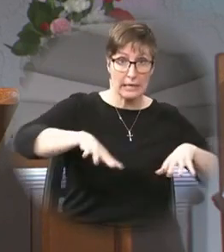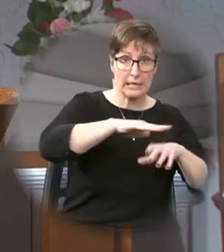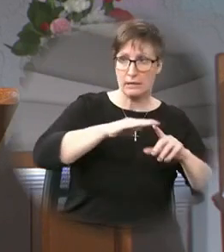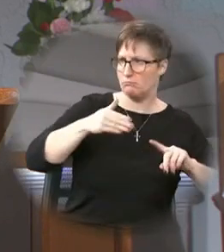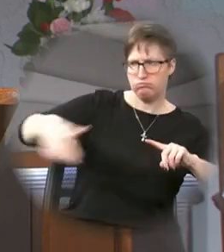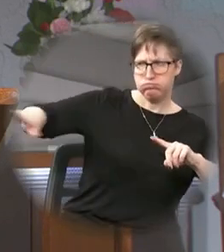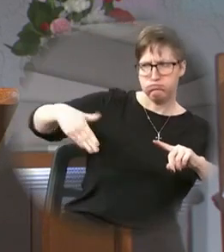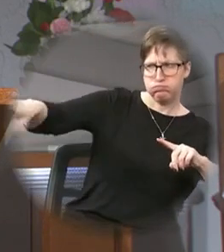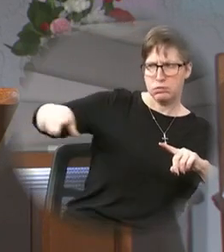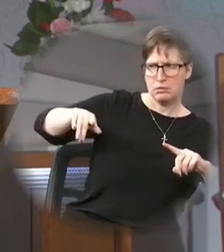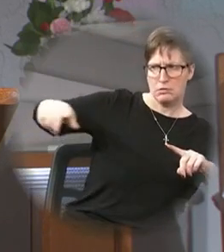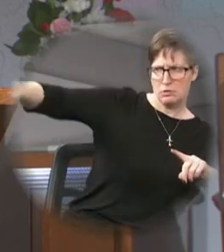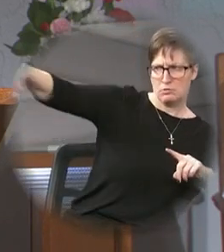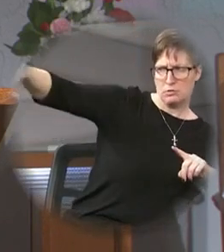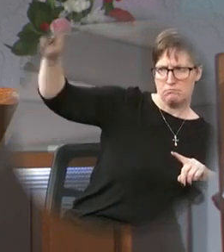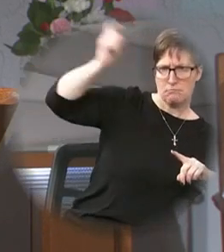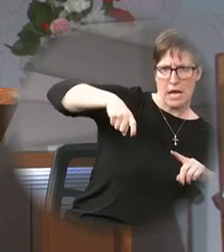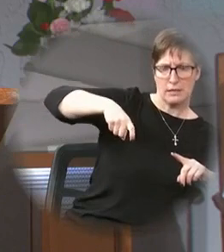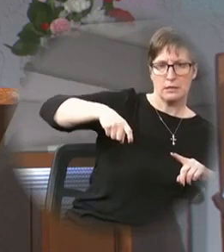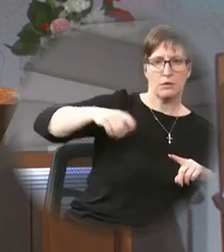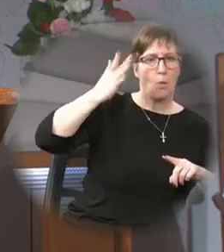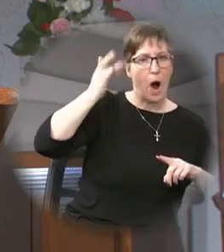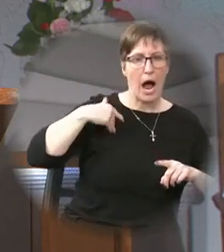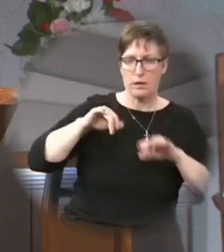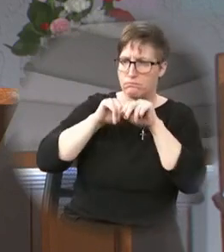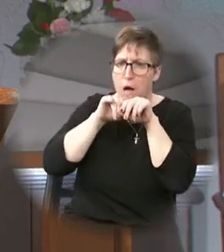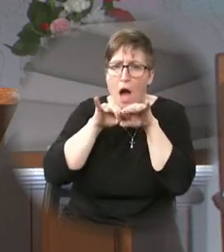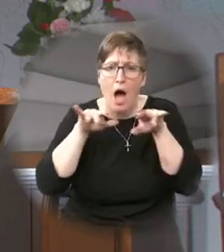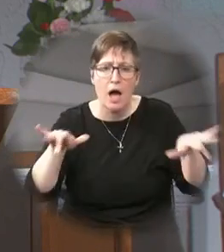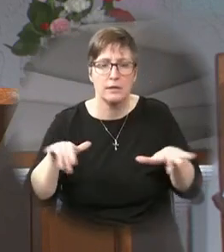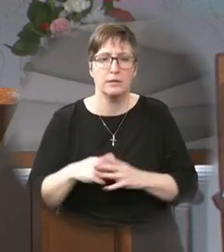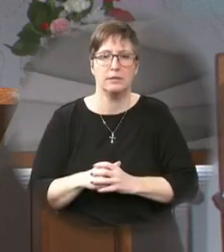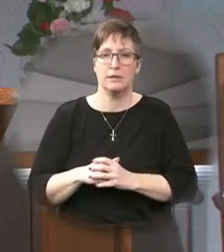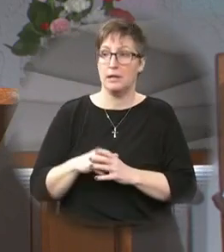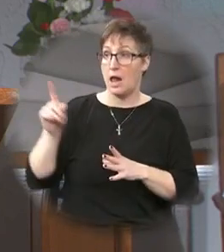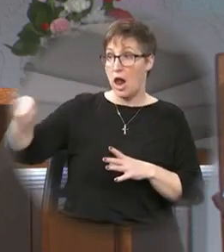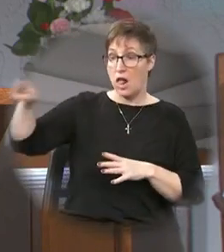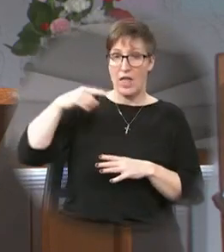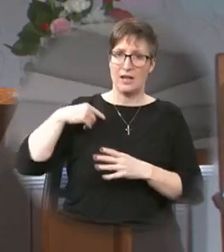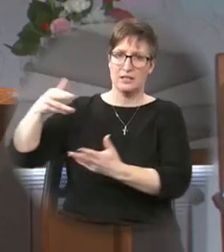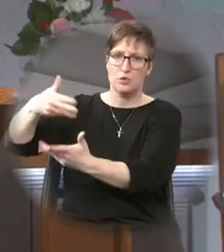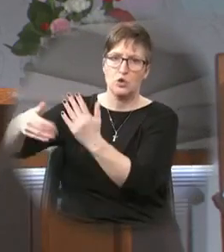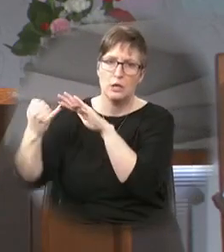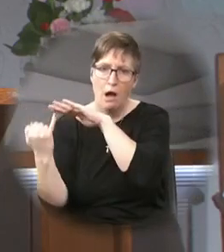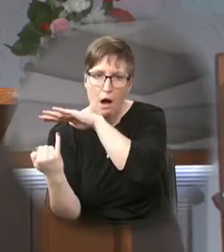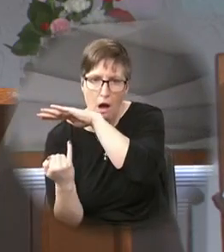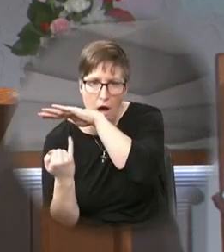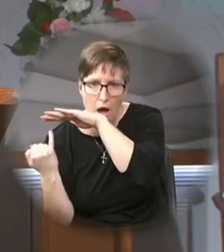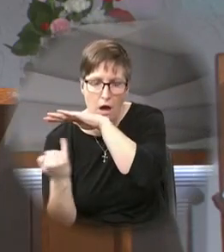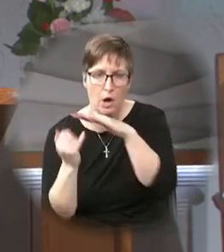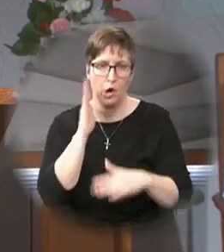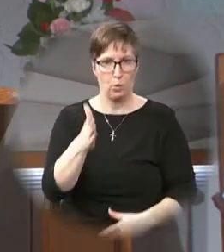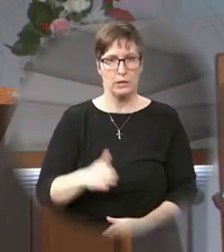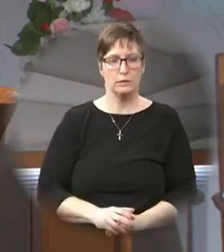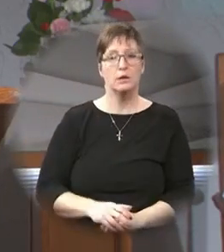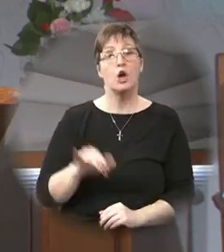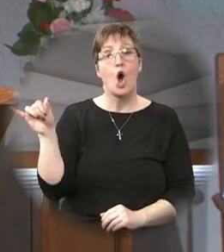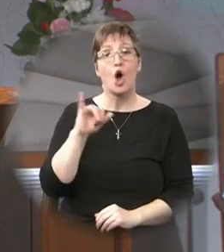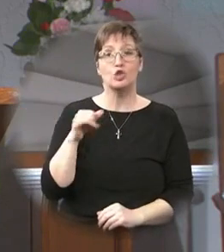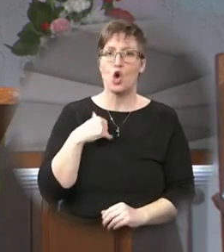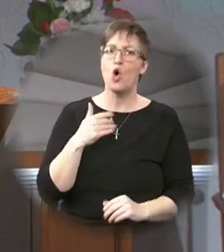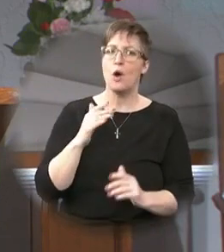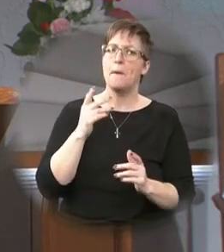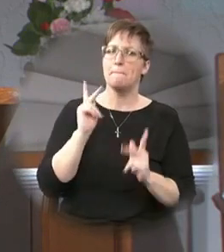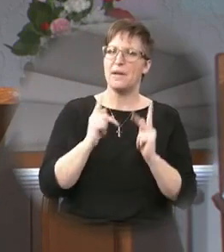contagious disease. The physical illness led to social isolation. It was also considered to be a sign of